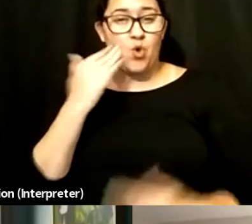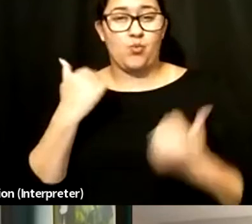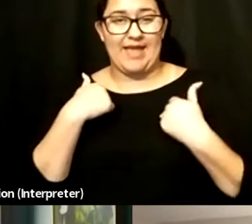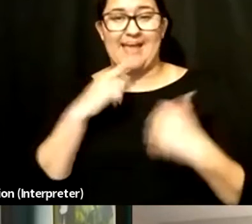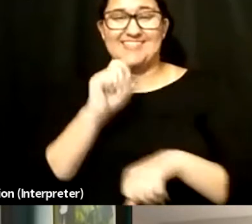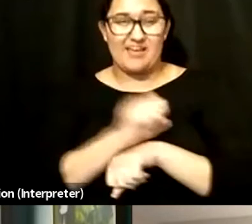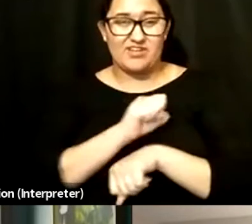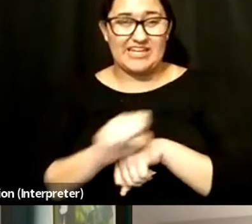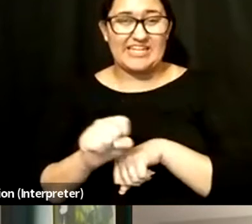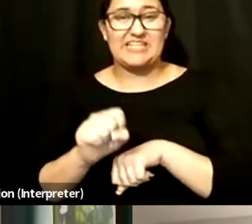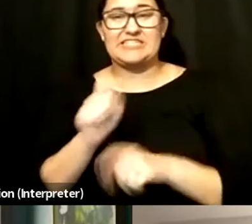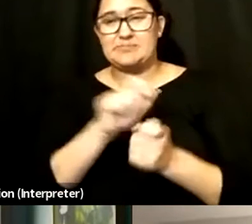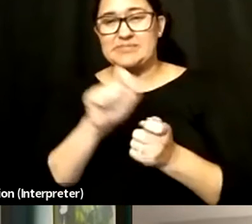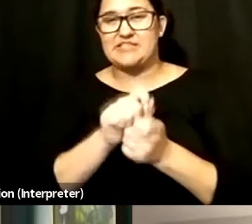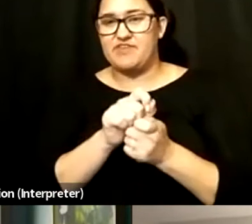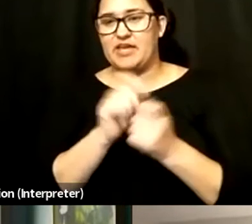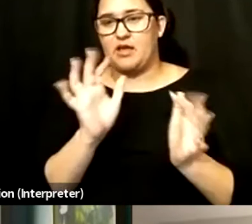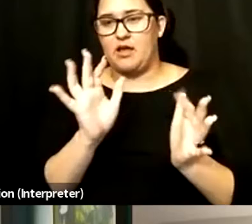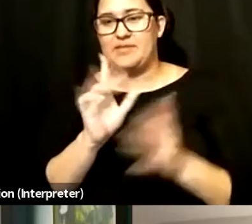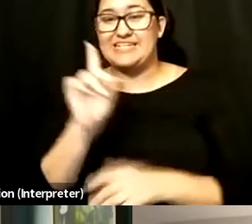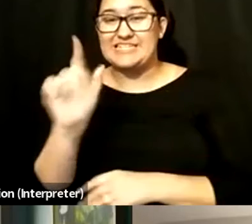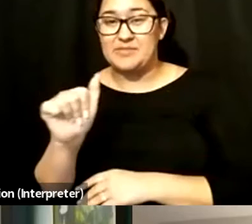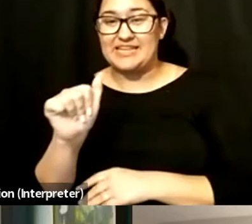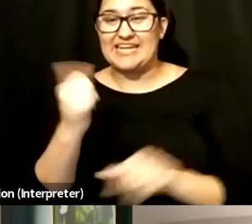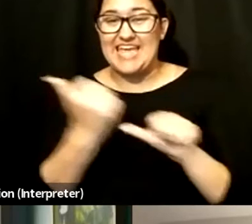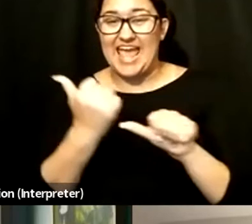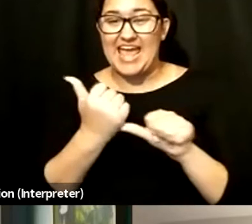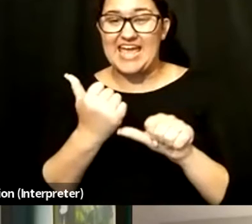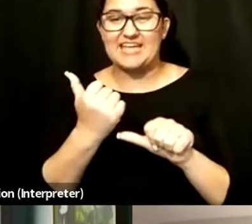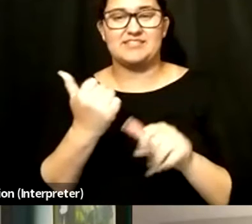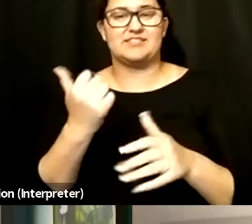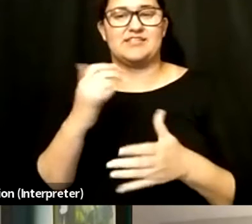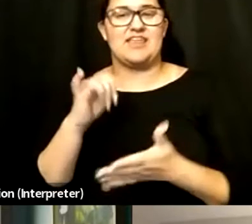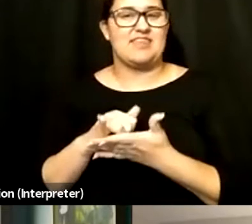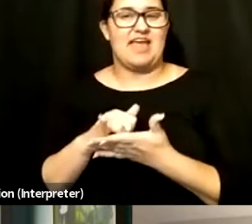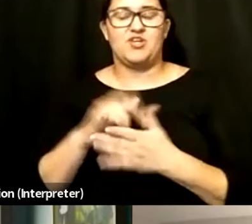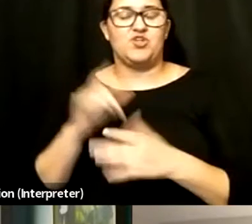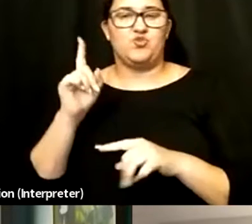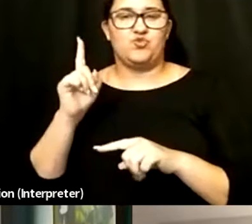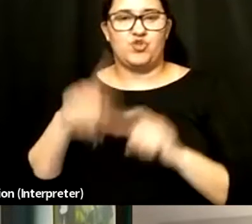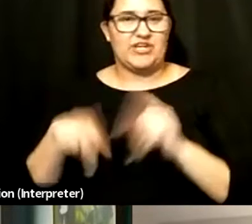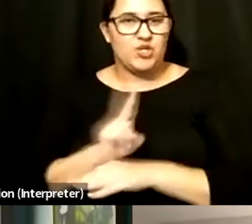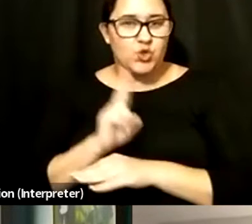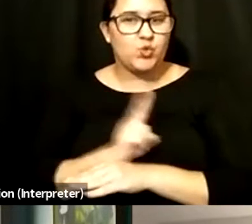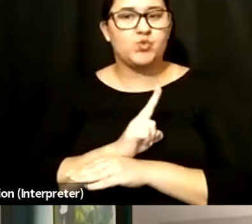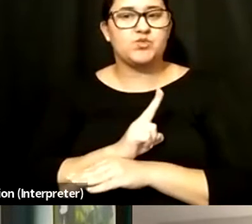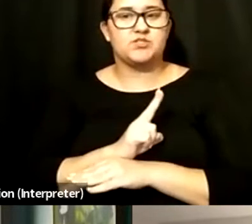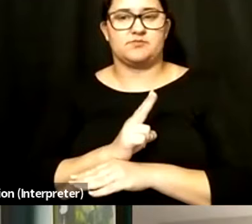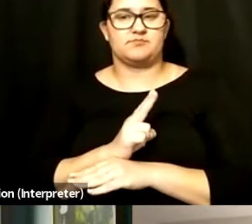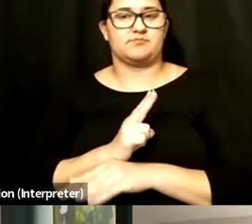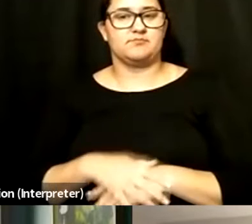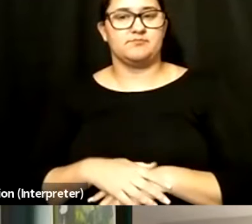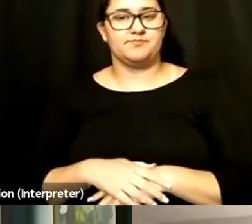definitely specific disability aids that you weren't supposed to be utilizing as a disabled